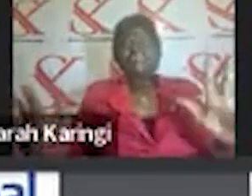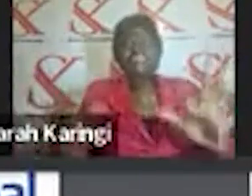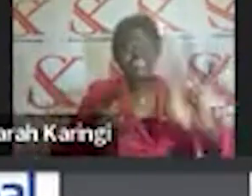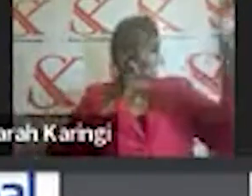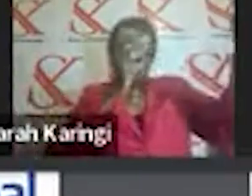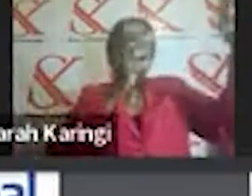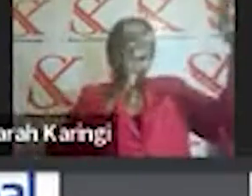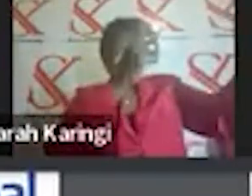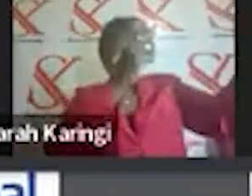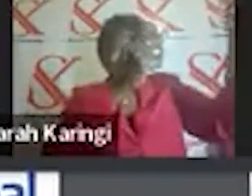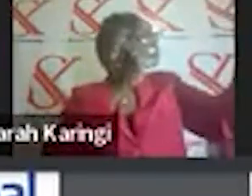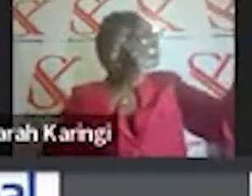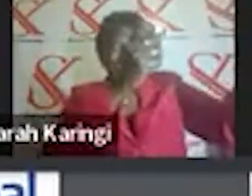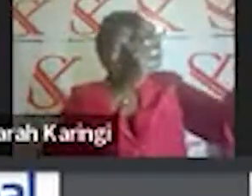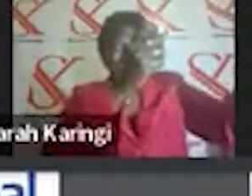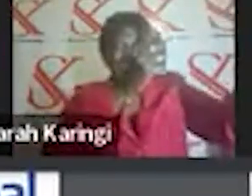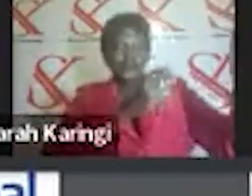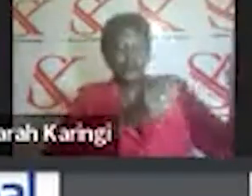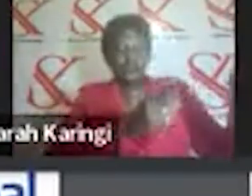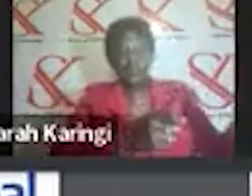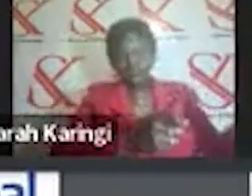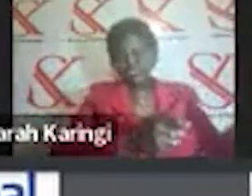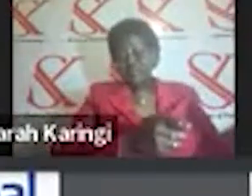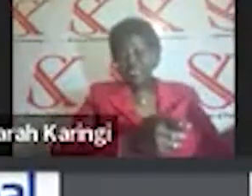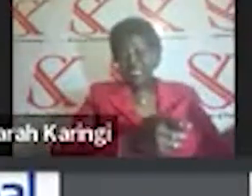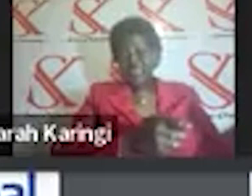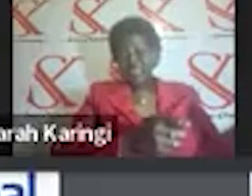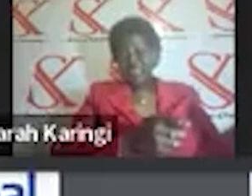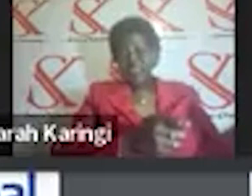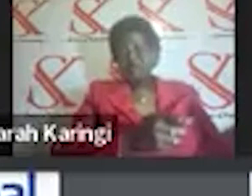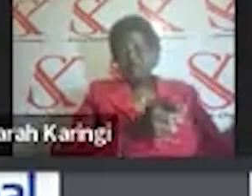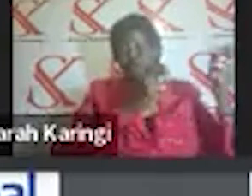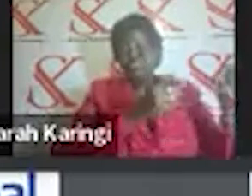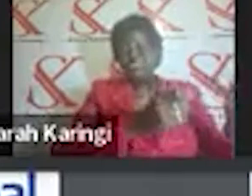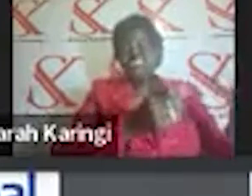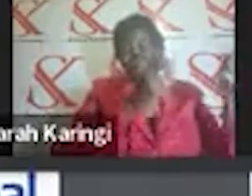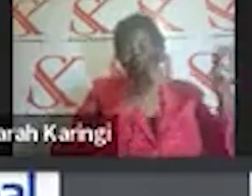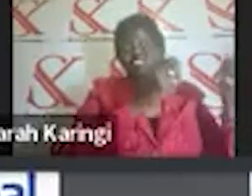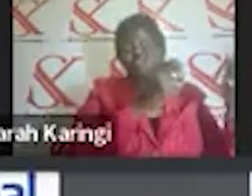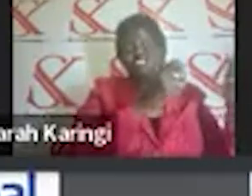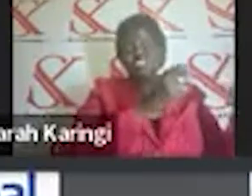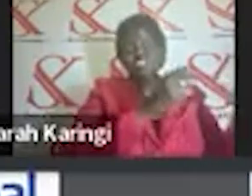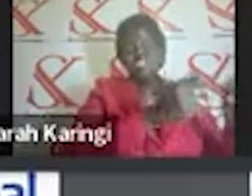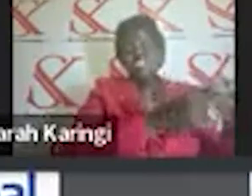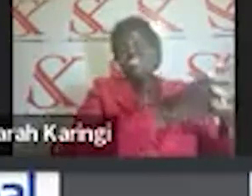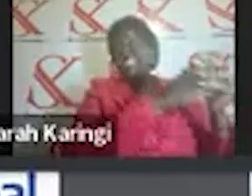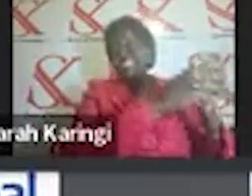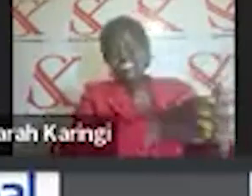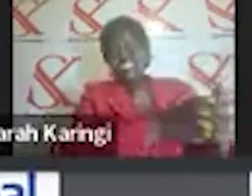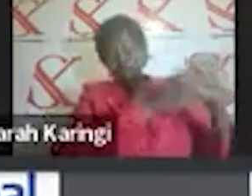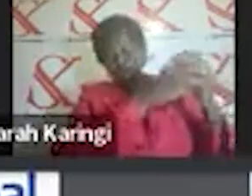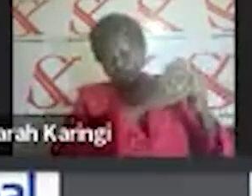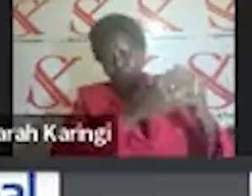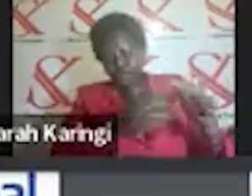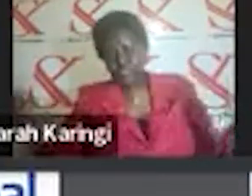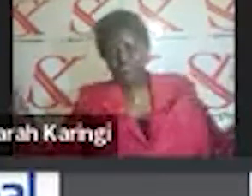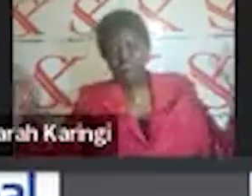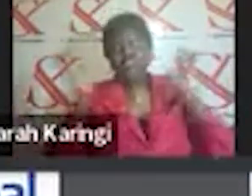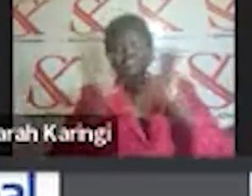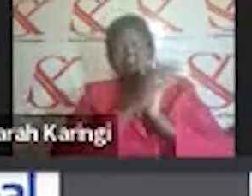dress. And then someone took that video. Do you know what happened after that? Because they didn't want to be associated with her, they decided